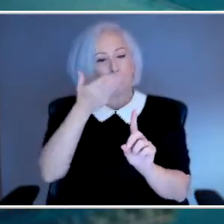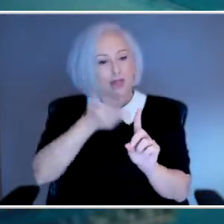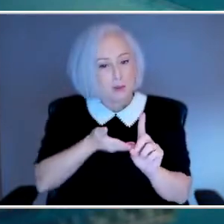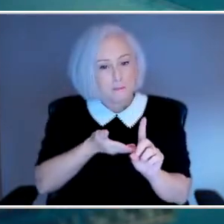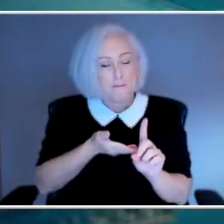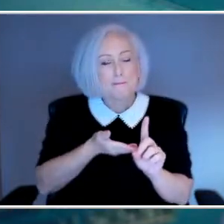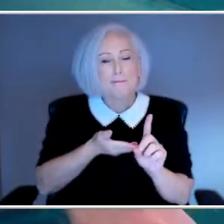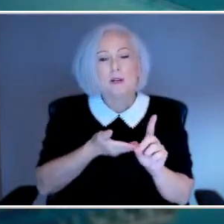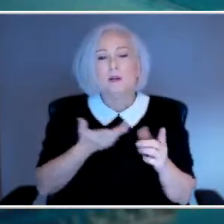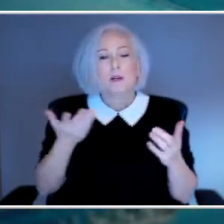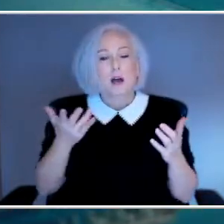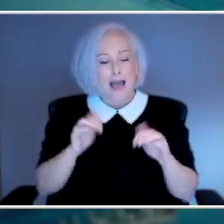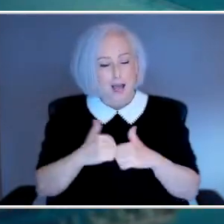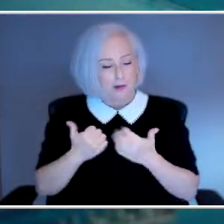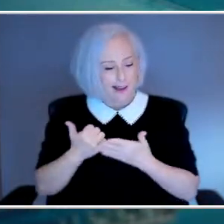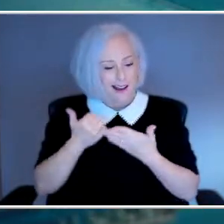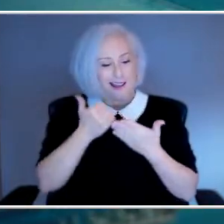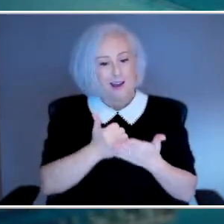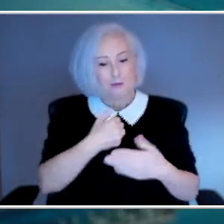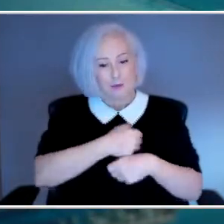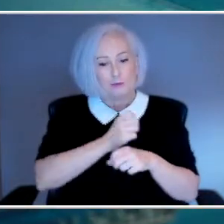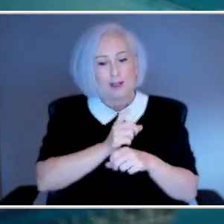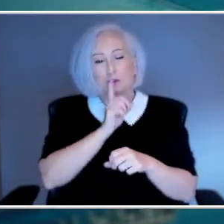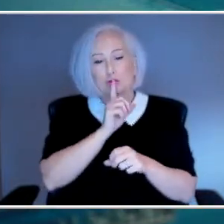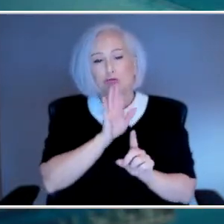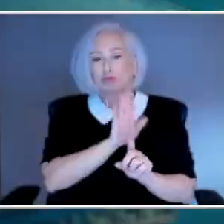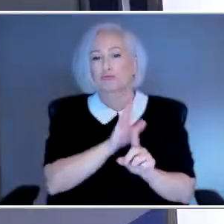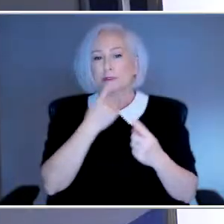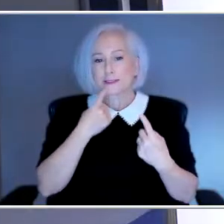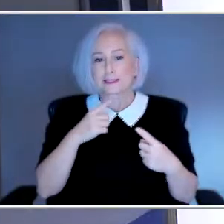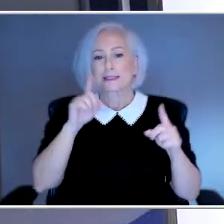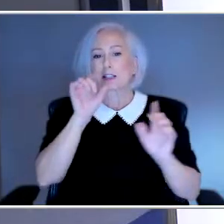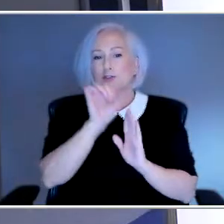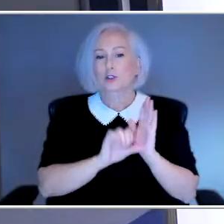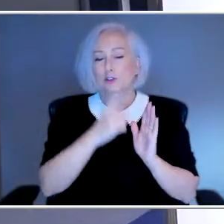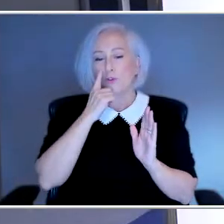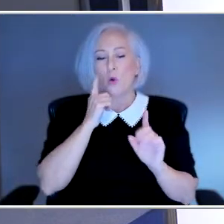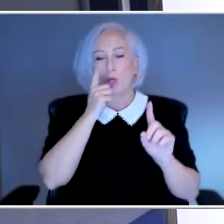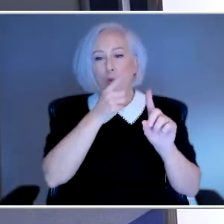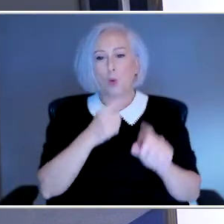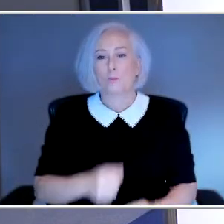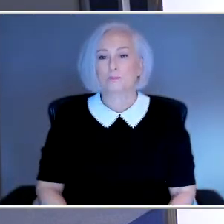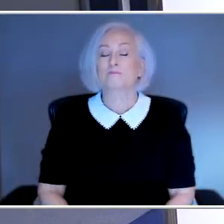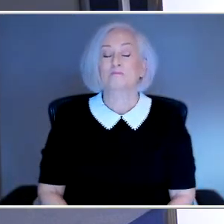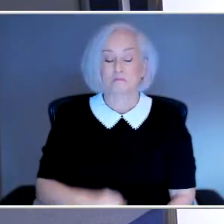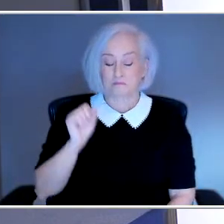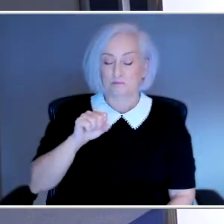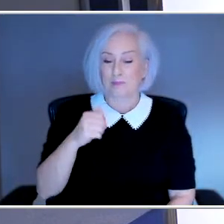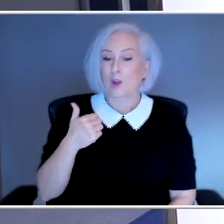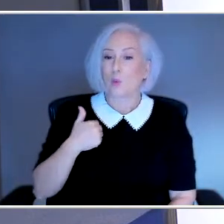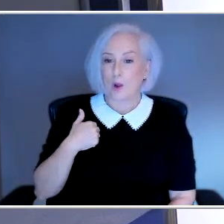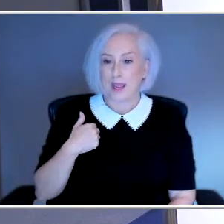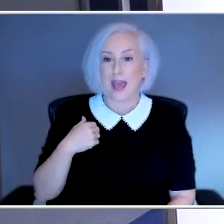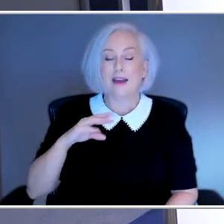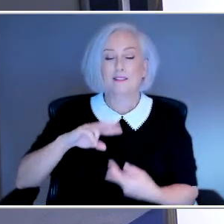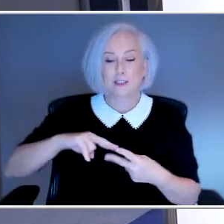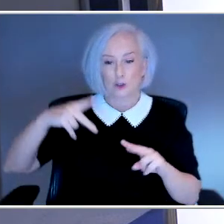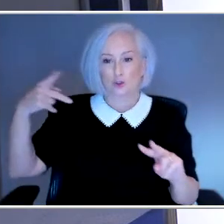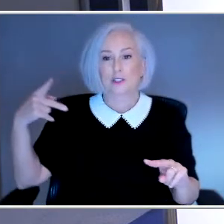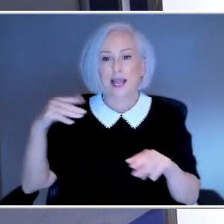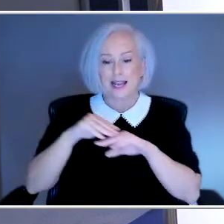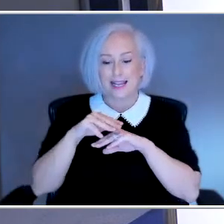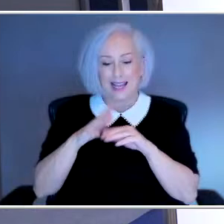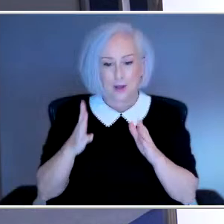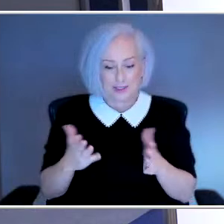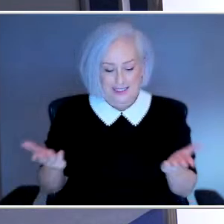can I do my best to ensure a successful outcome for what she wants. Yeah, and another specialty, of course, we have is genetic counseling here at the health system, and Dr. Stites next